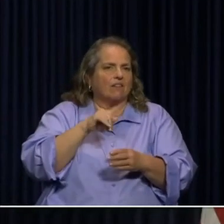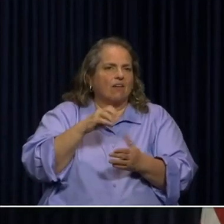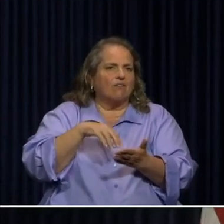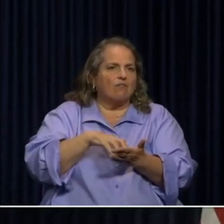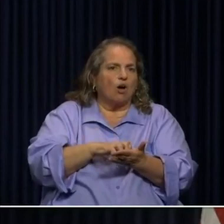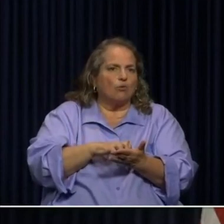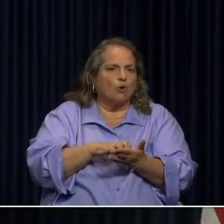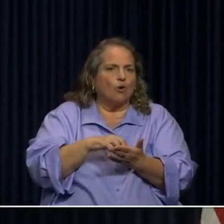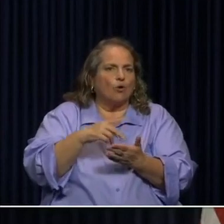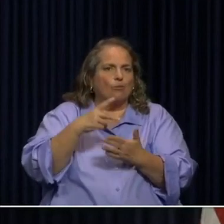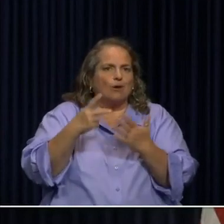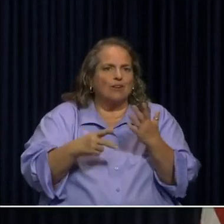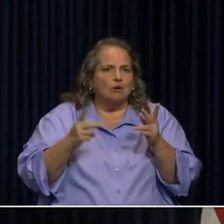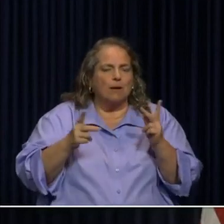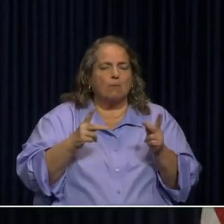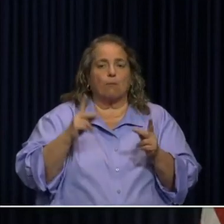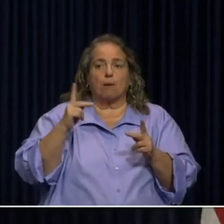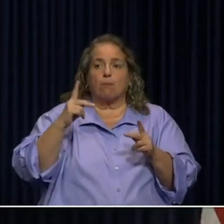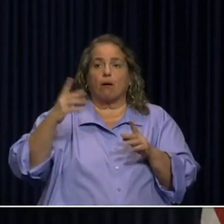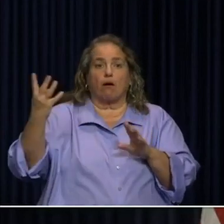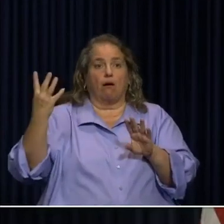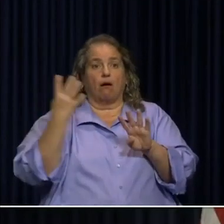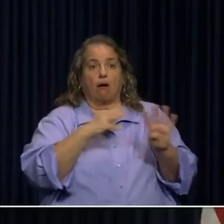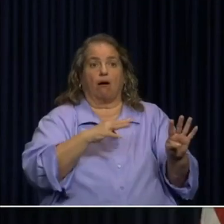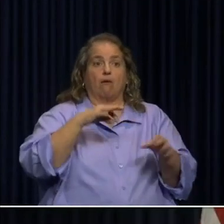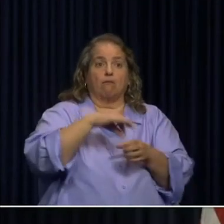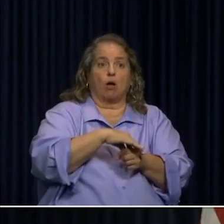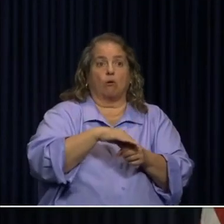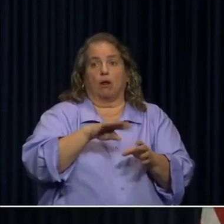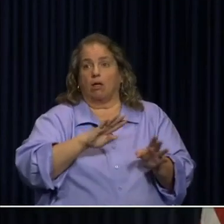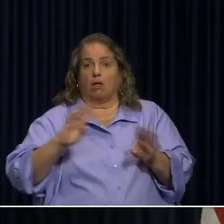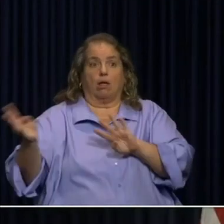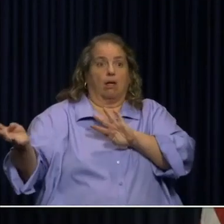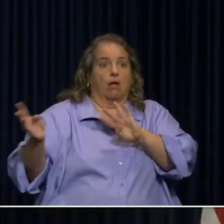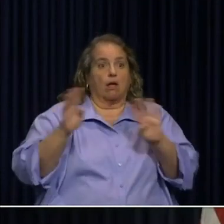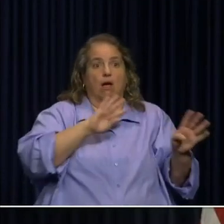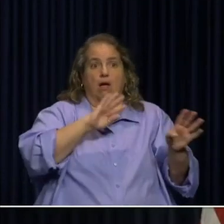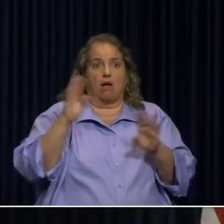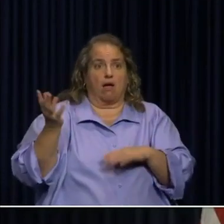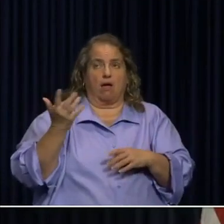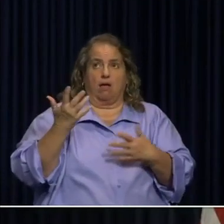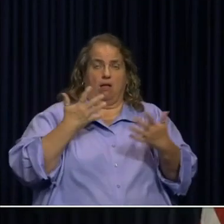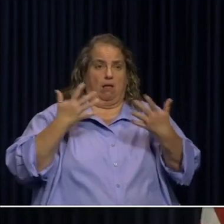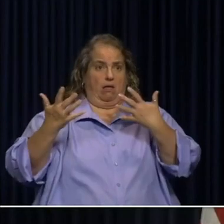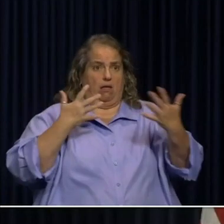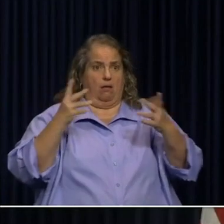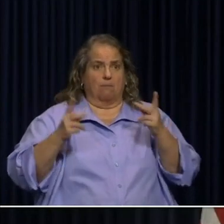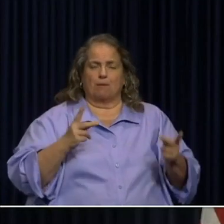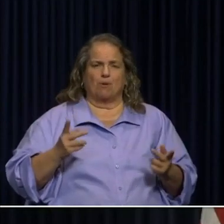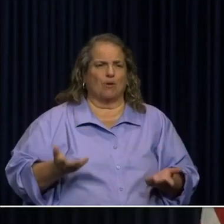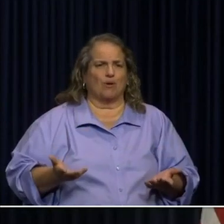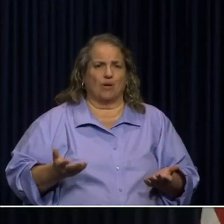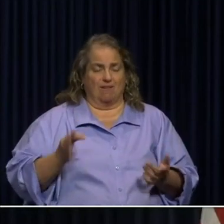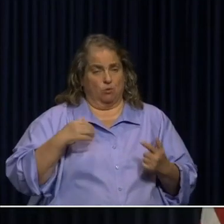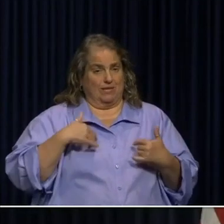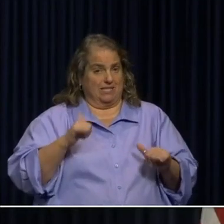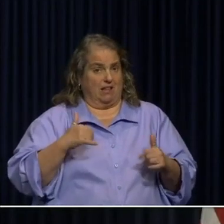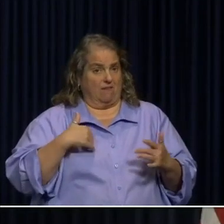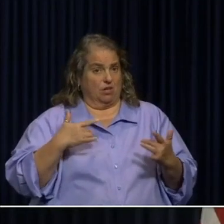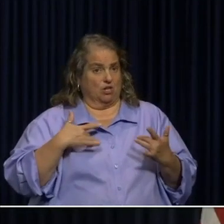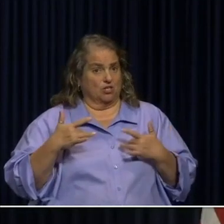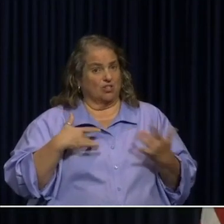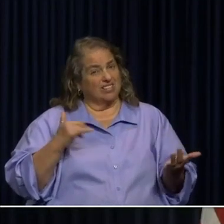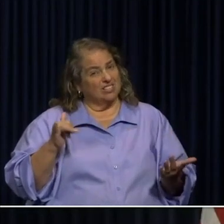be in that facility with people coming in and out and in and out. If we still have concerns about this, and